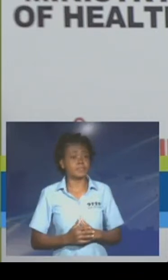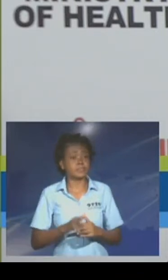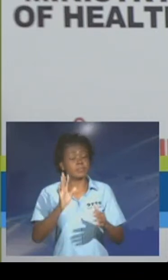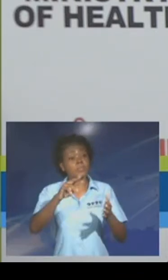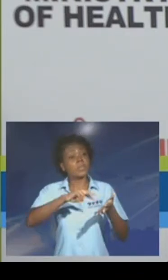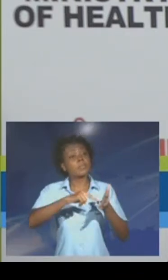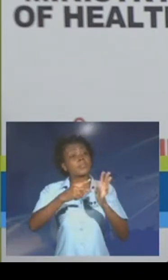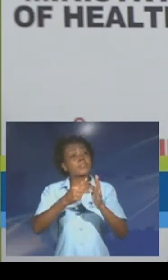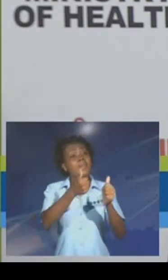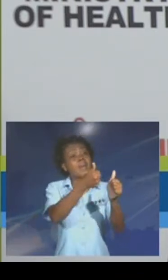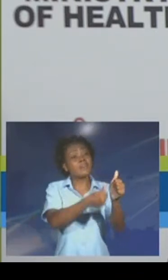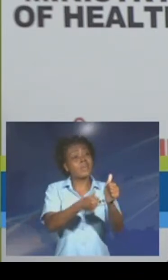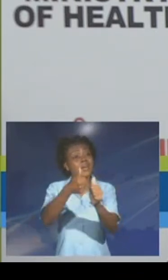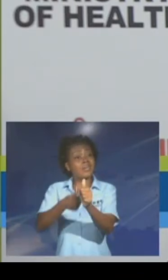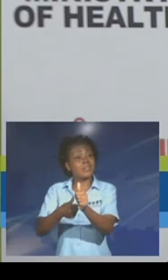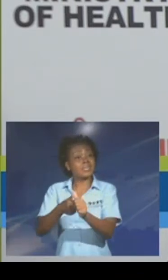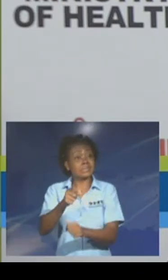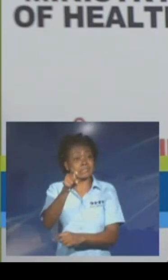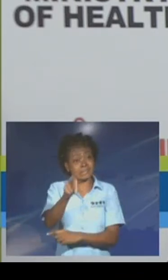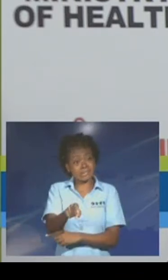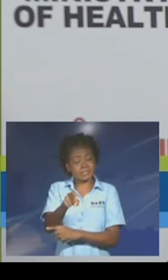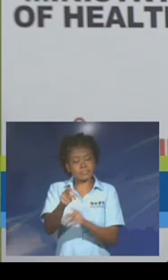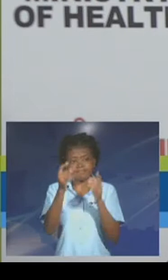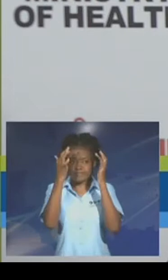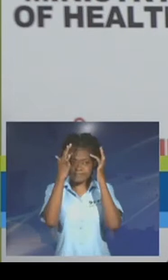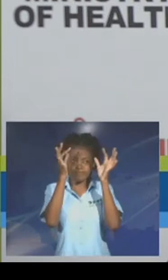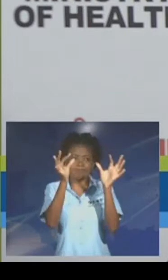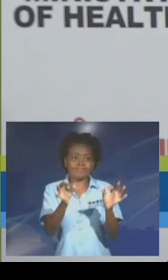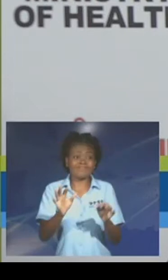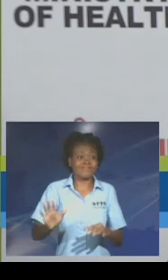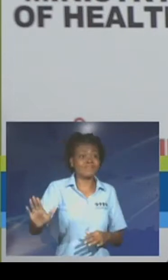responsibility again at this stage of the pandemic.